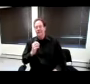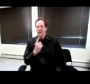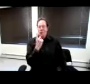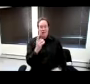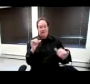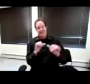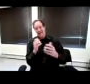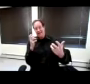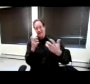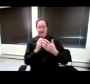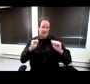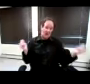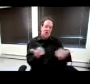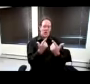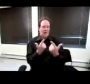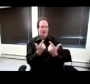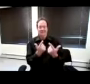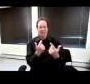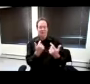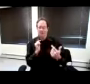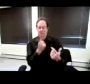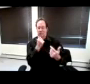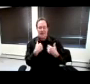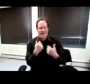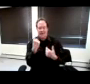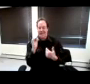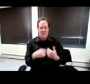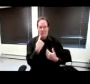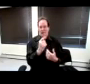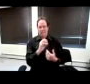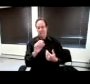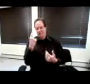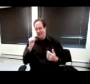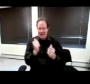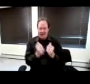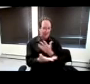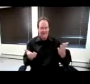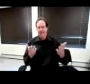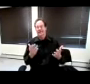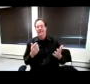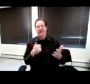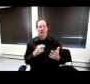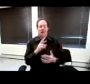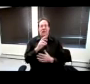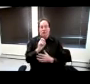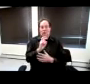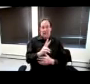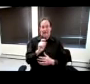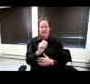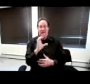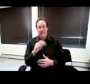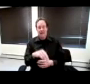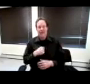tool. So I just wanted to mention rub.com. I think 3Play has something